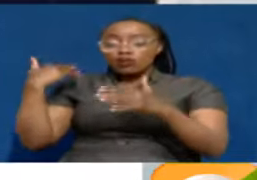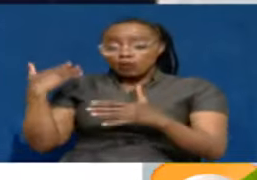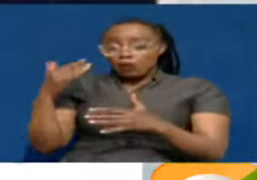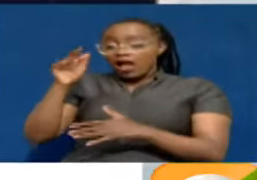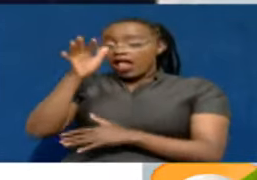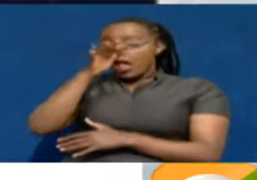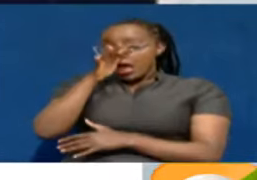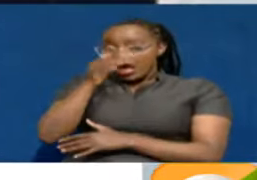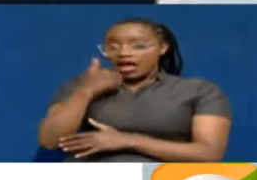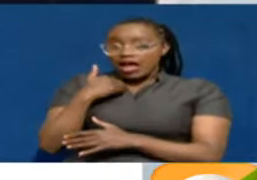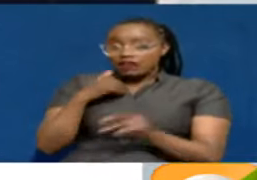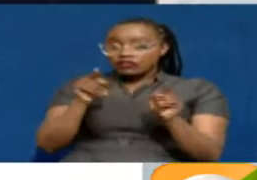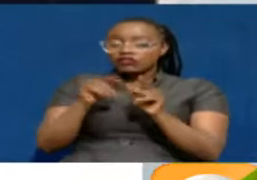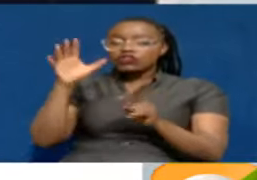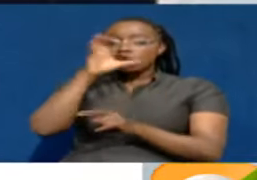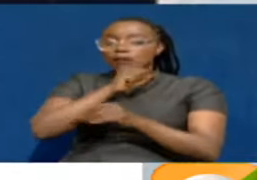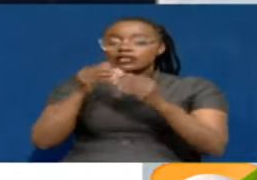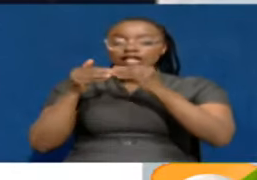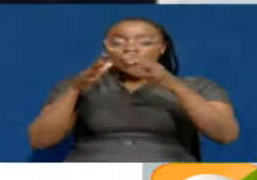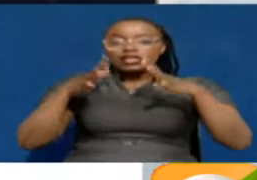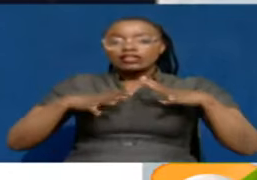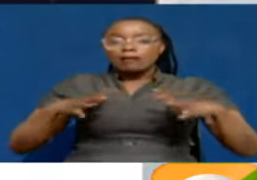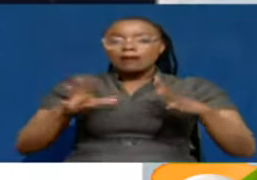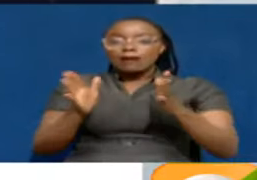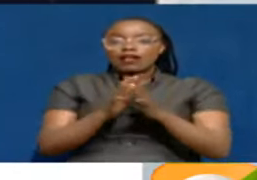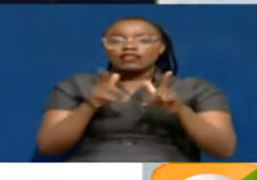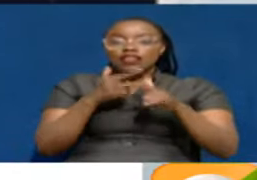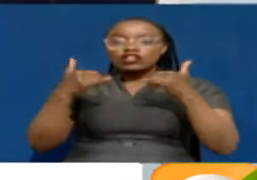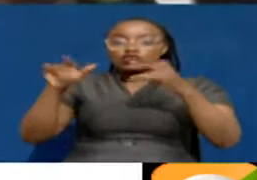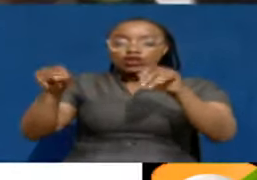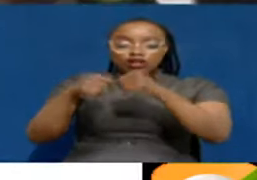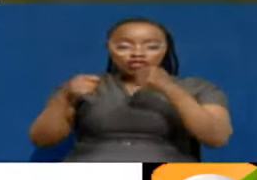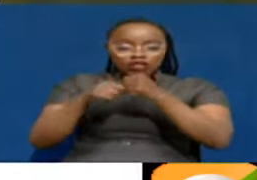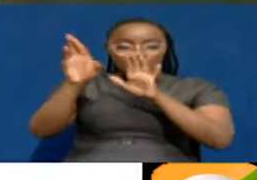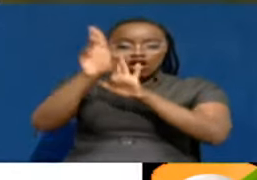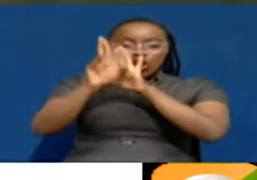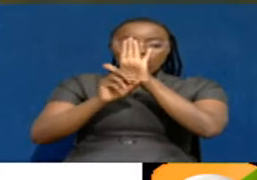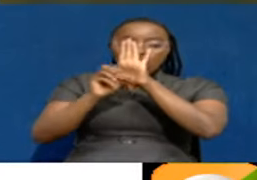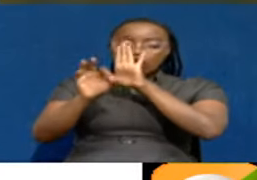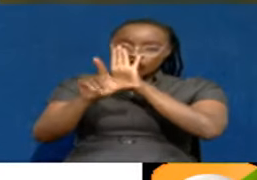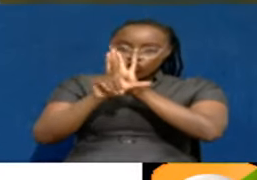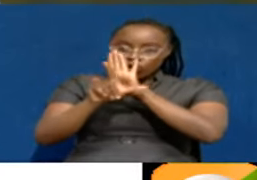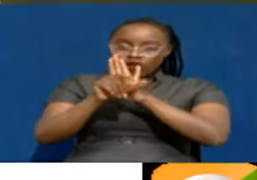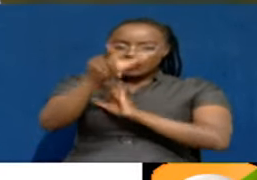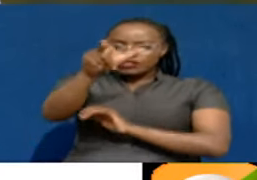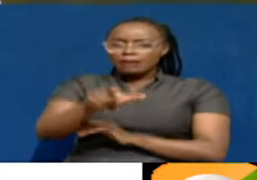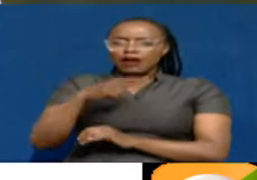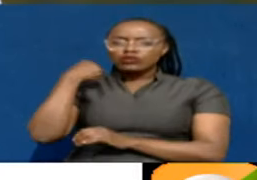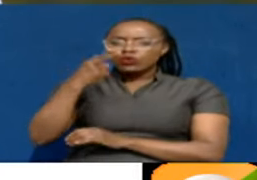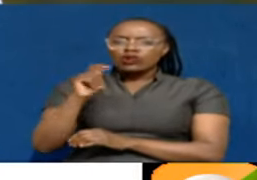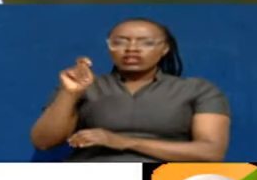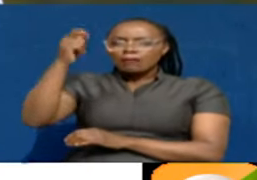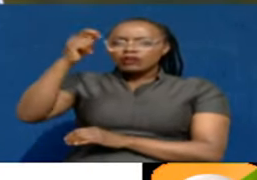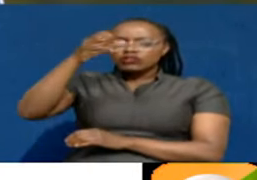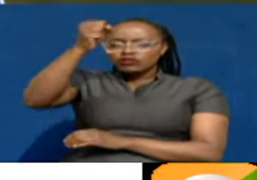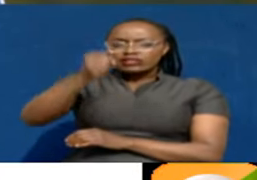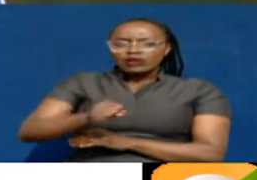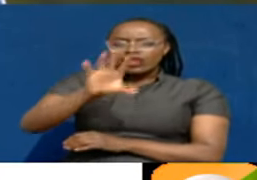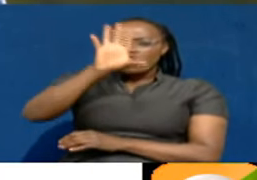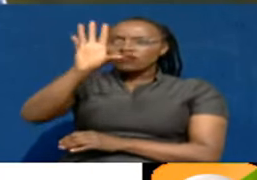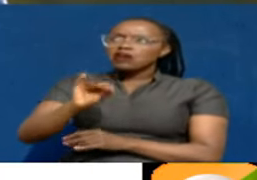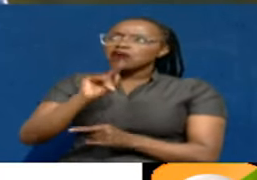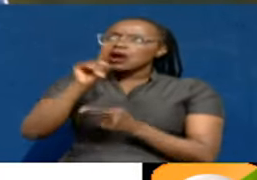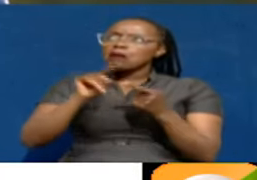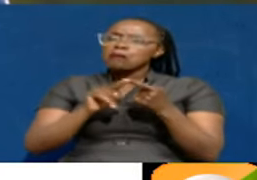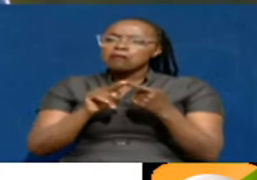lied, yes. sought to mislead the public, and ultimately tried to destroy the rule of law. Oh. This is somebody who was president of South Africa